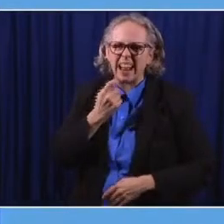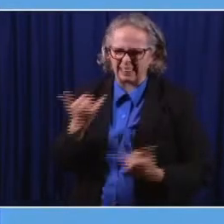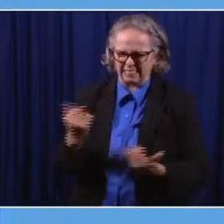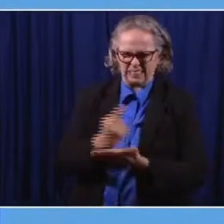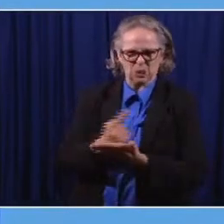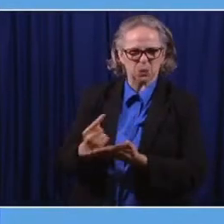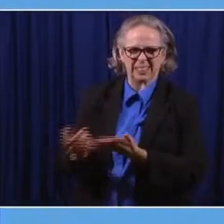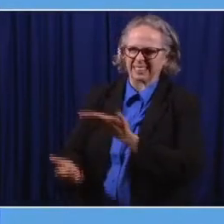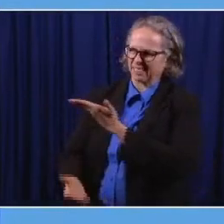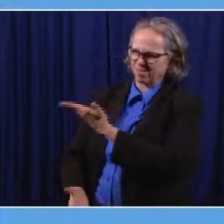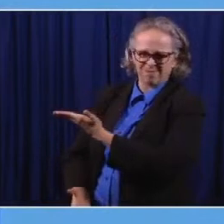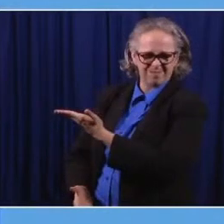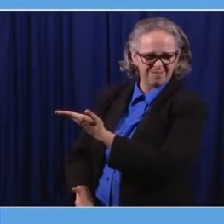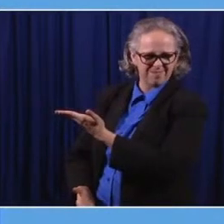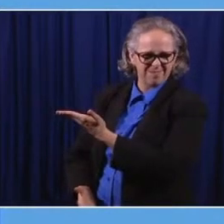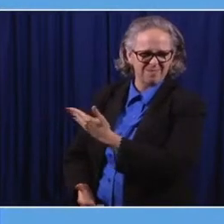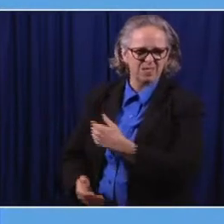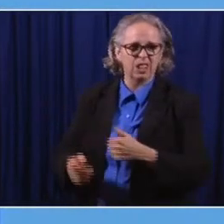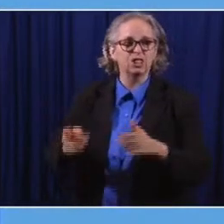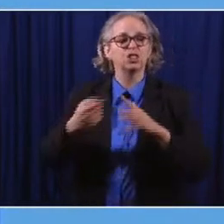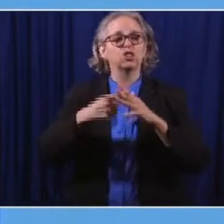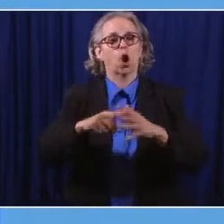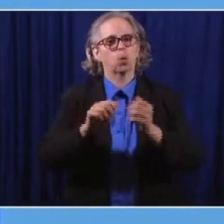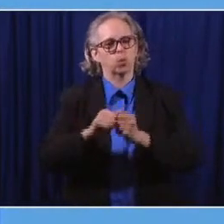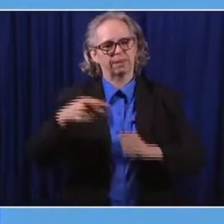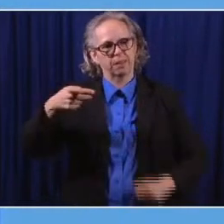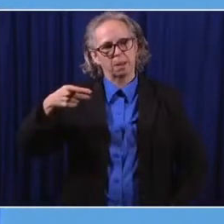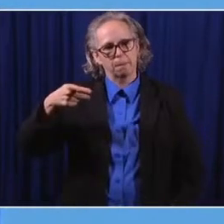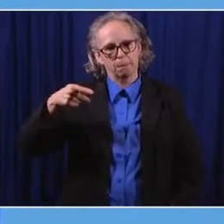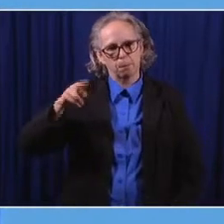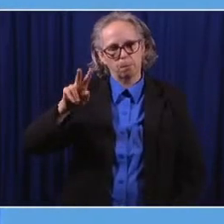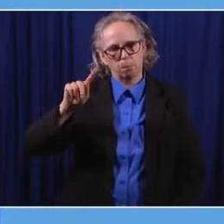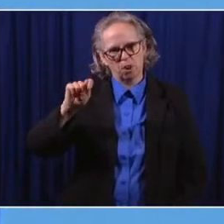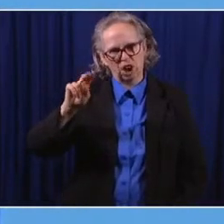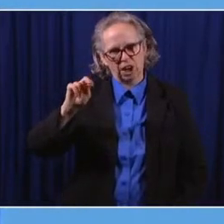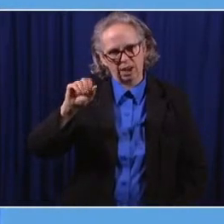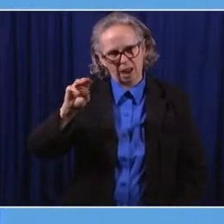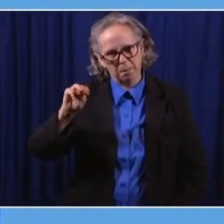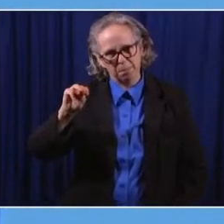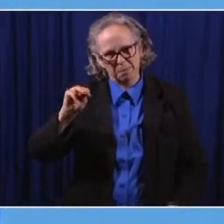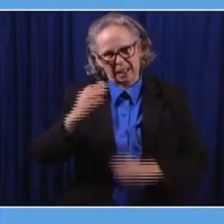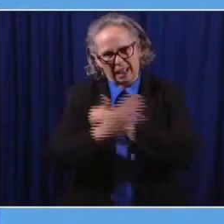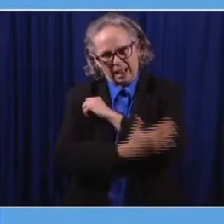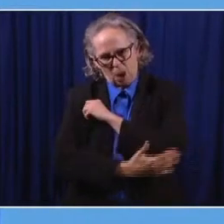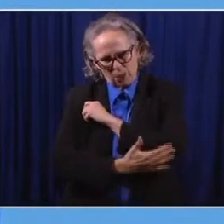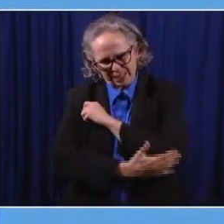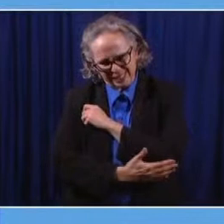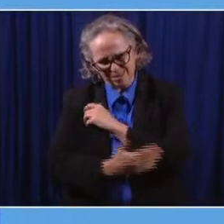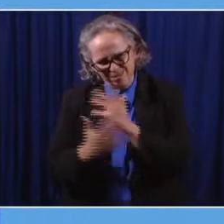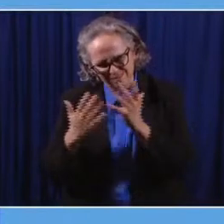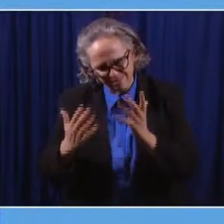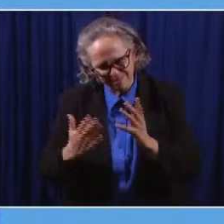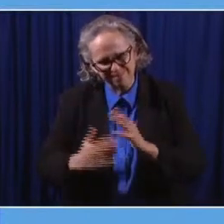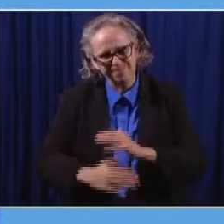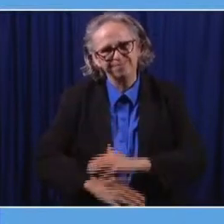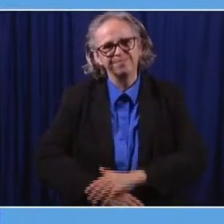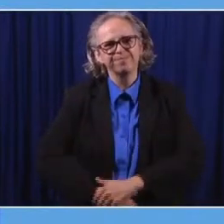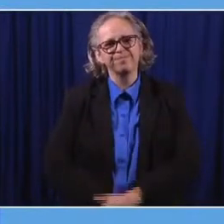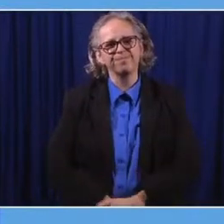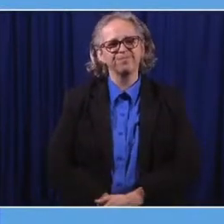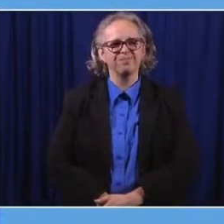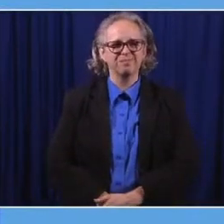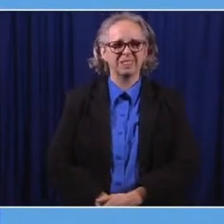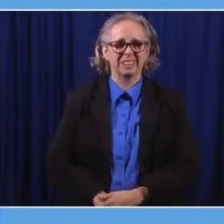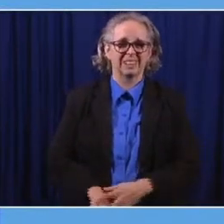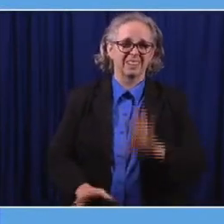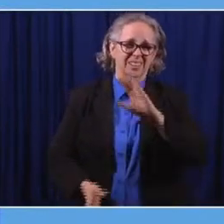Wayne. Let's start with Putnam County, which, as we said, has the highest rate, 268 cases